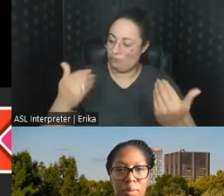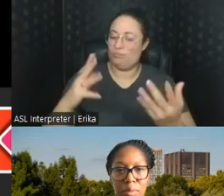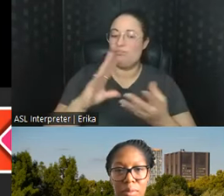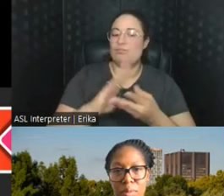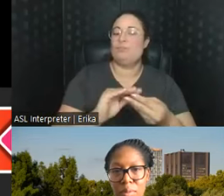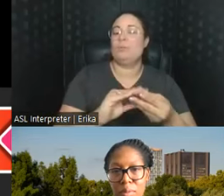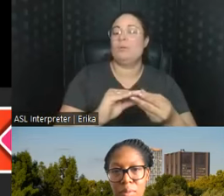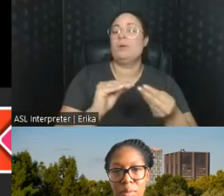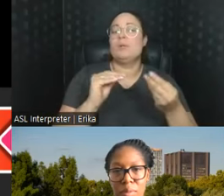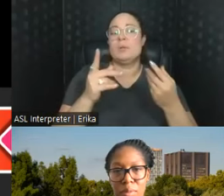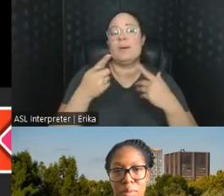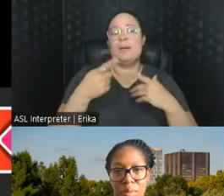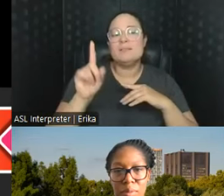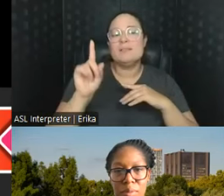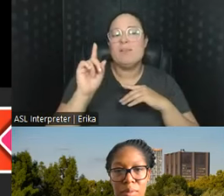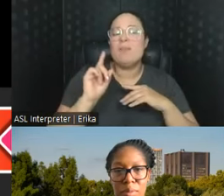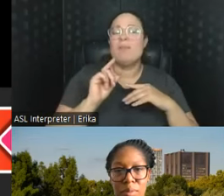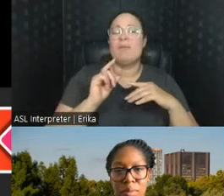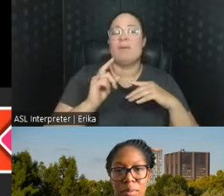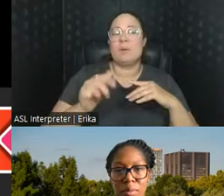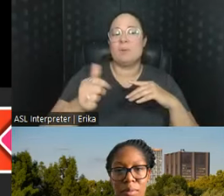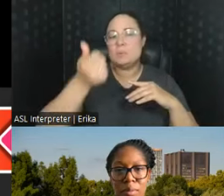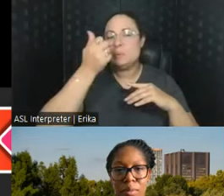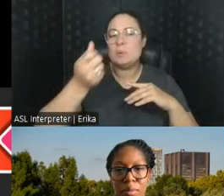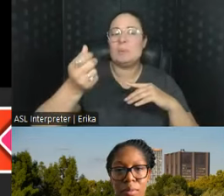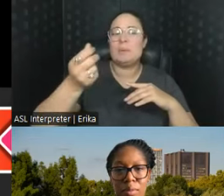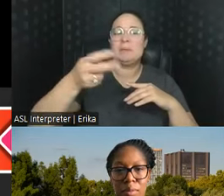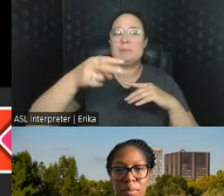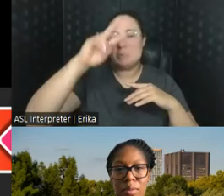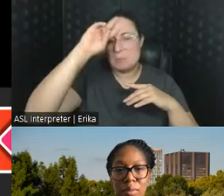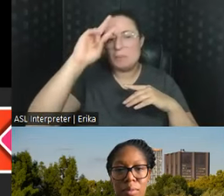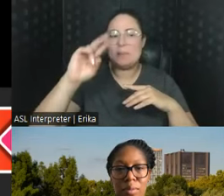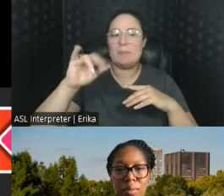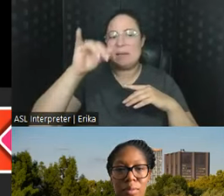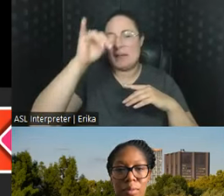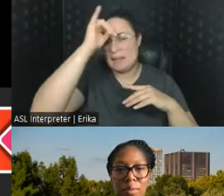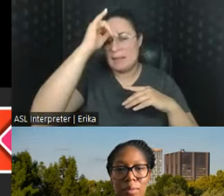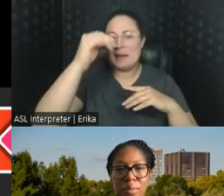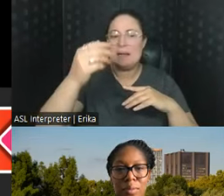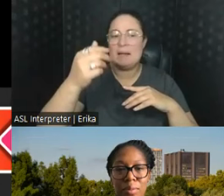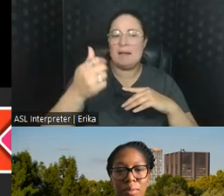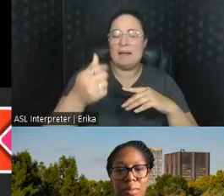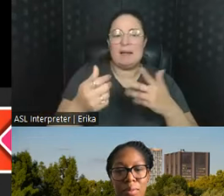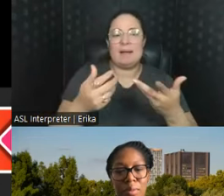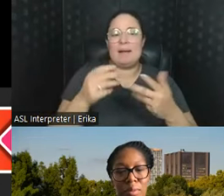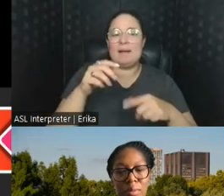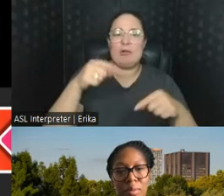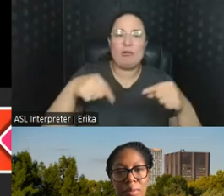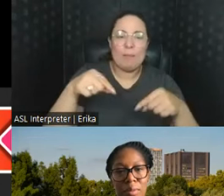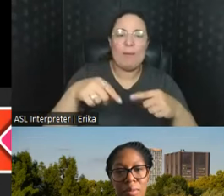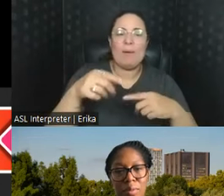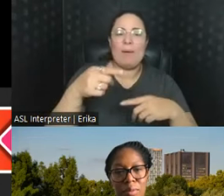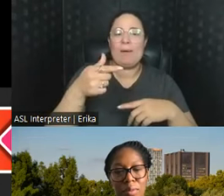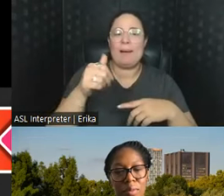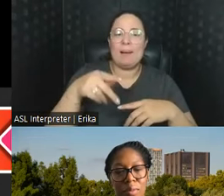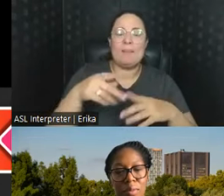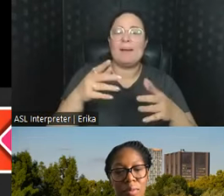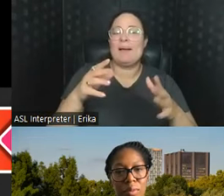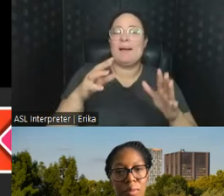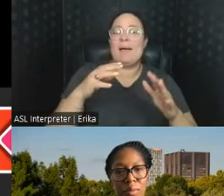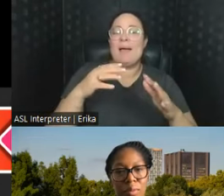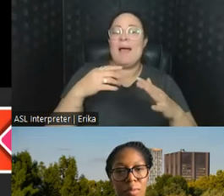And so insults, stupid, dumb, idiot, moron, cripple, gimp, spaz, I've heard them all. I'll probably hear them again. I just don't want to hear them from any of